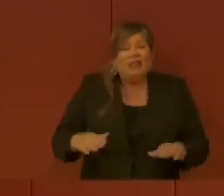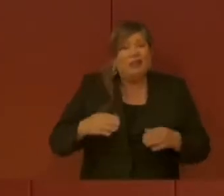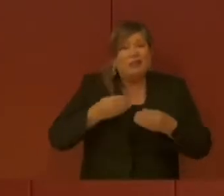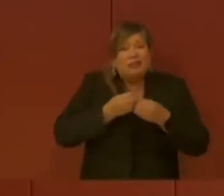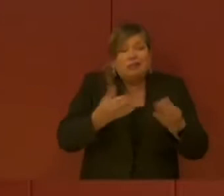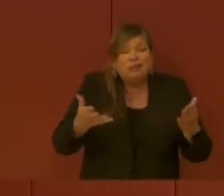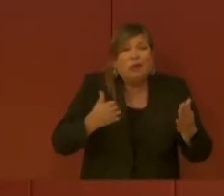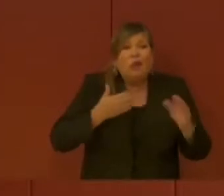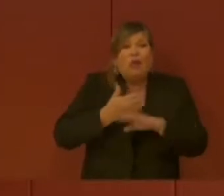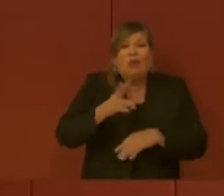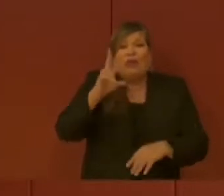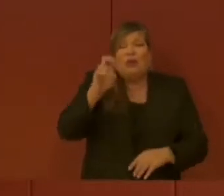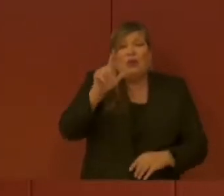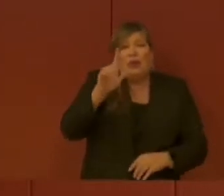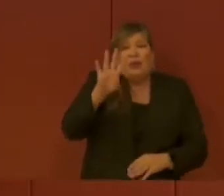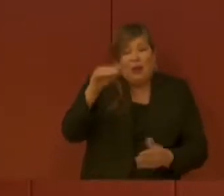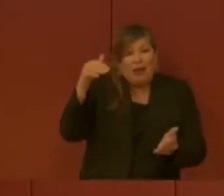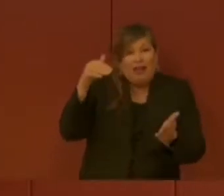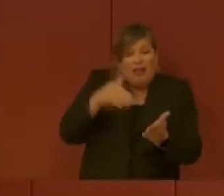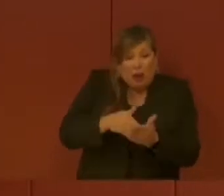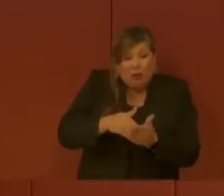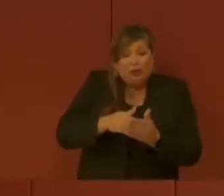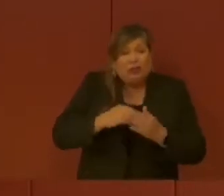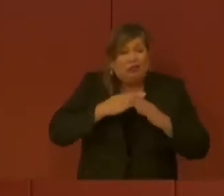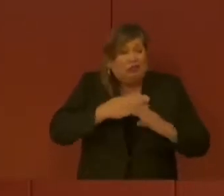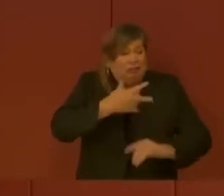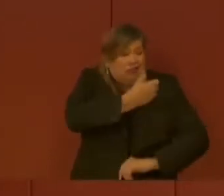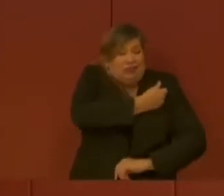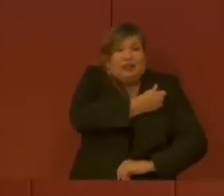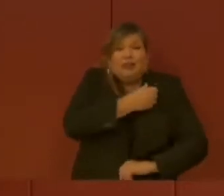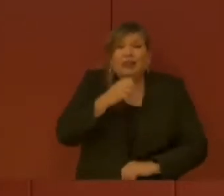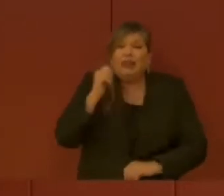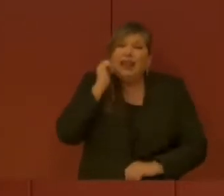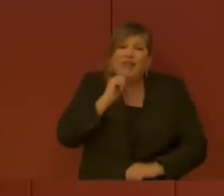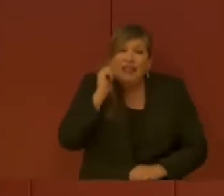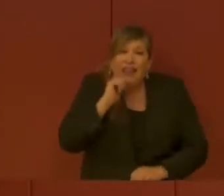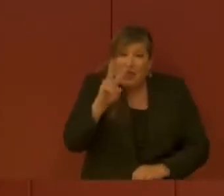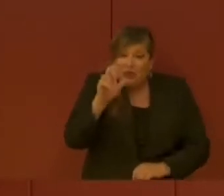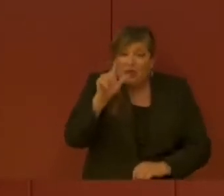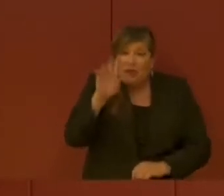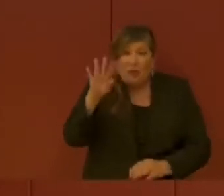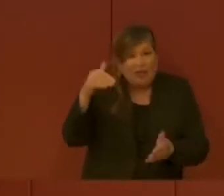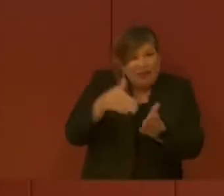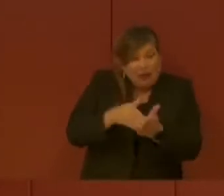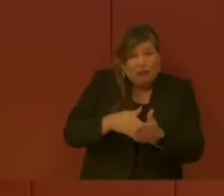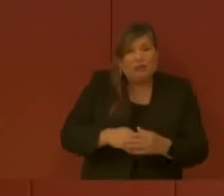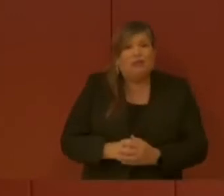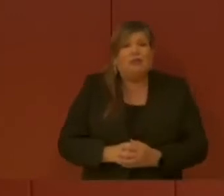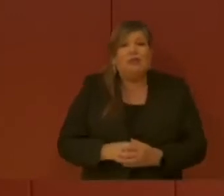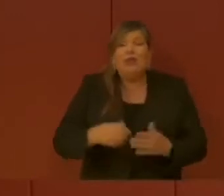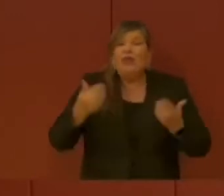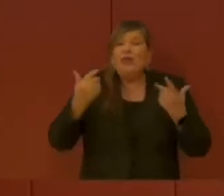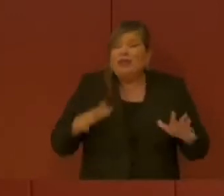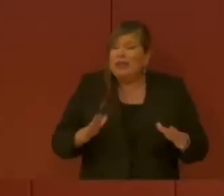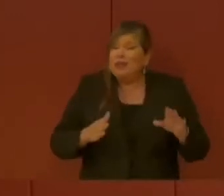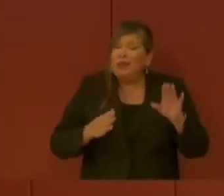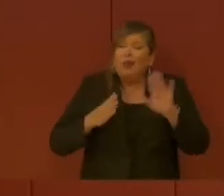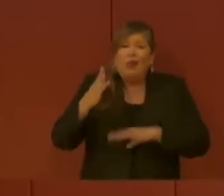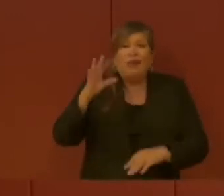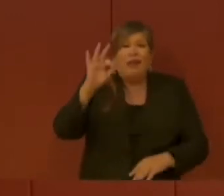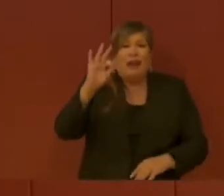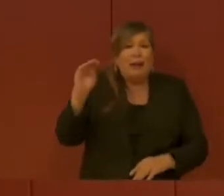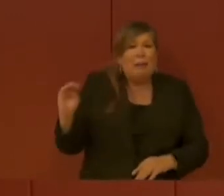224,000 doses each and every day of vaccines. Over 9.5 million vaccines have been administered here in the